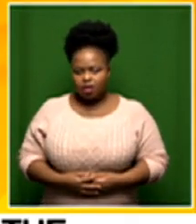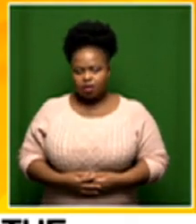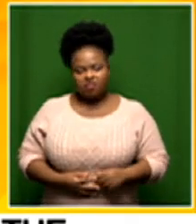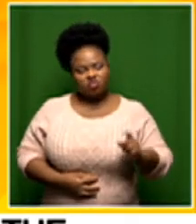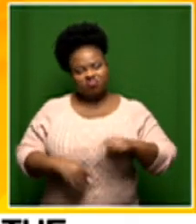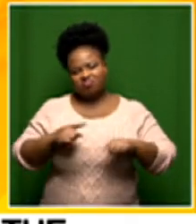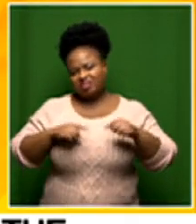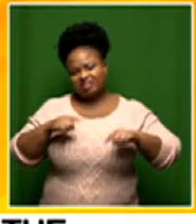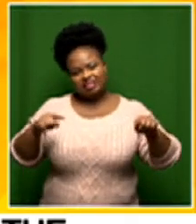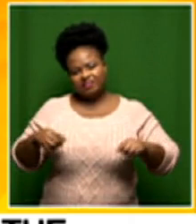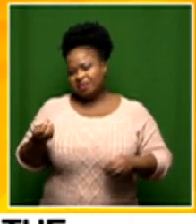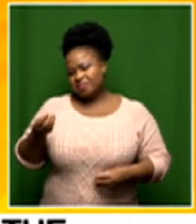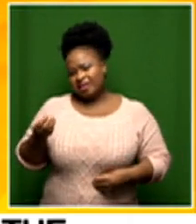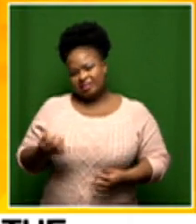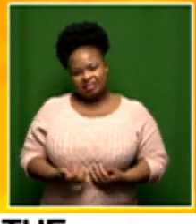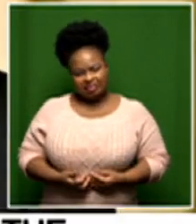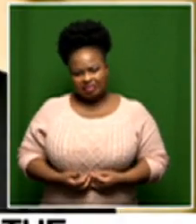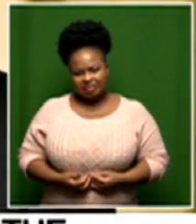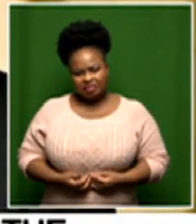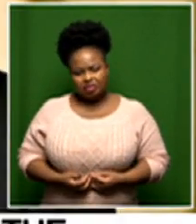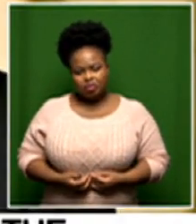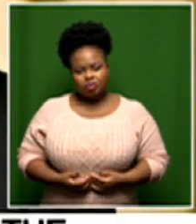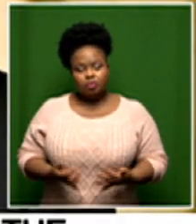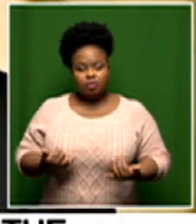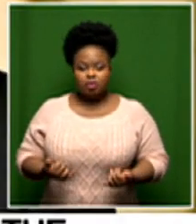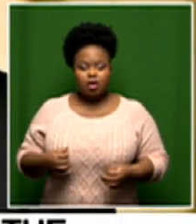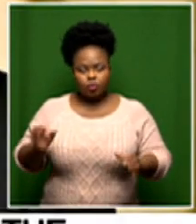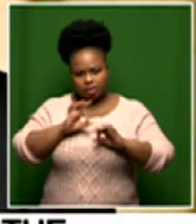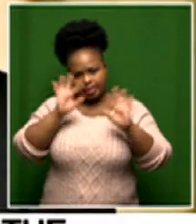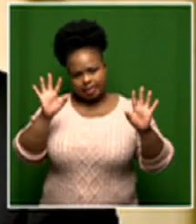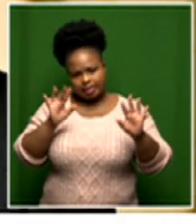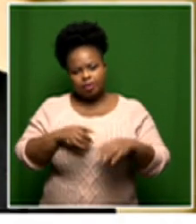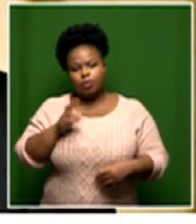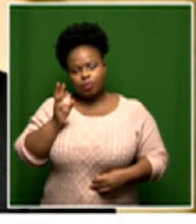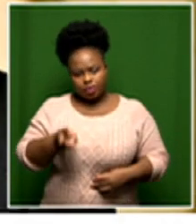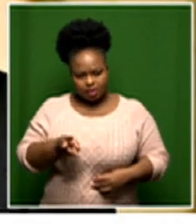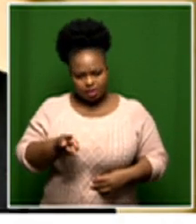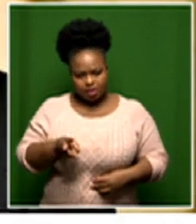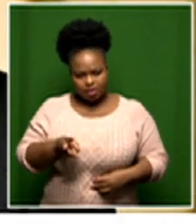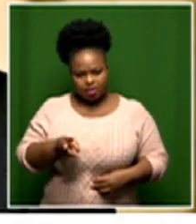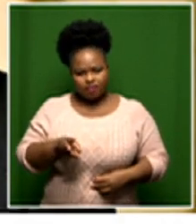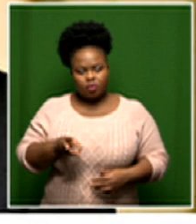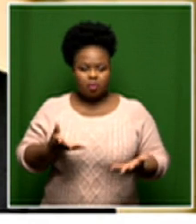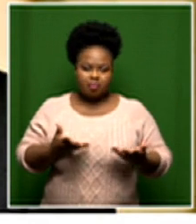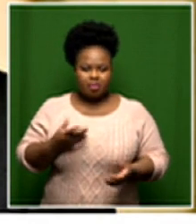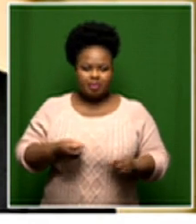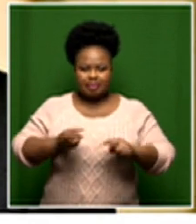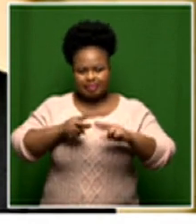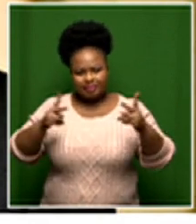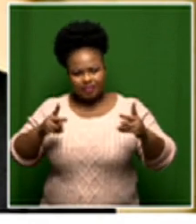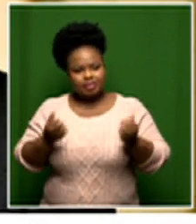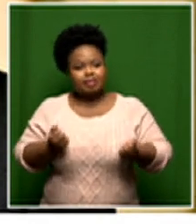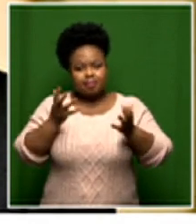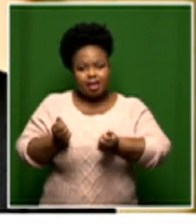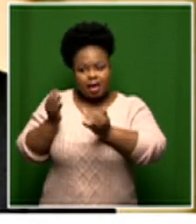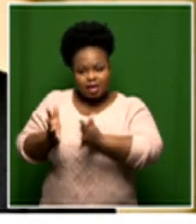got different prices, and we are clear that we'll be buying from multiple vendors, multiple